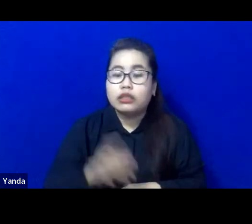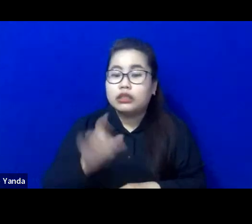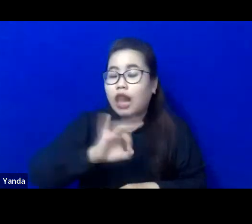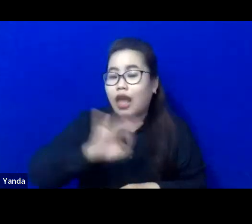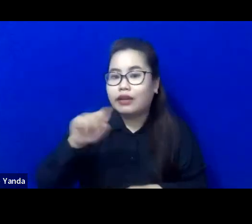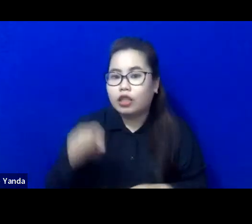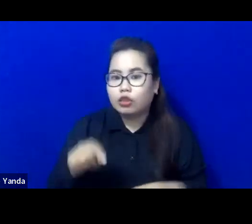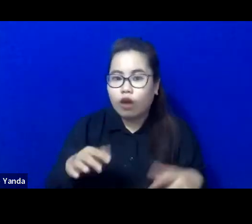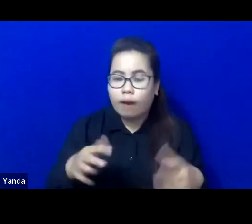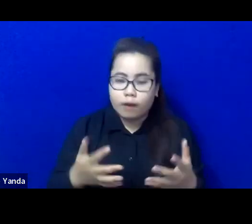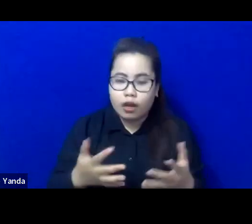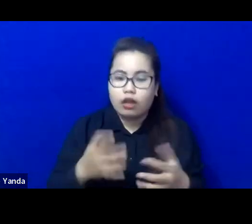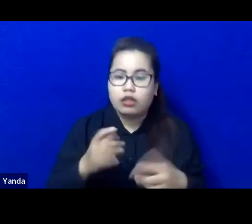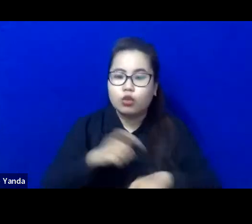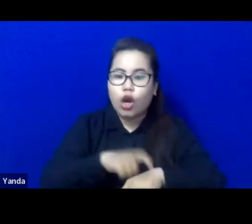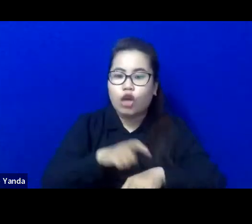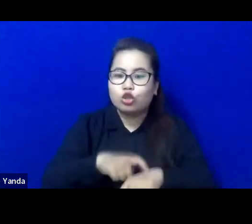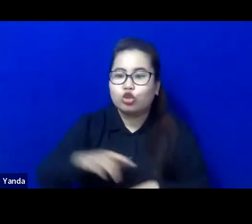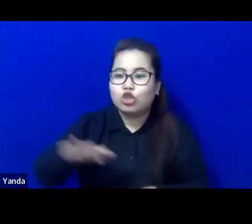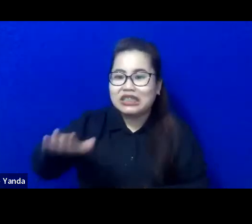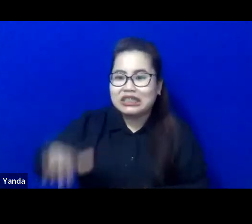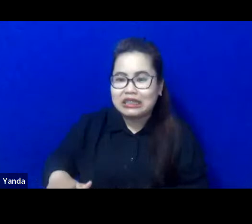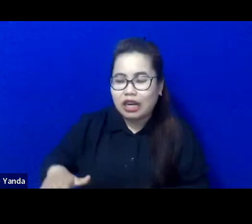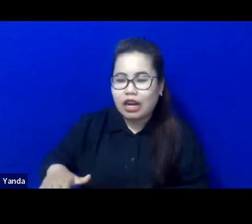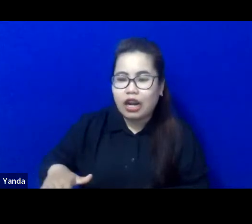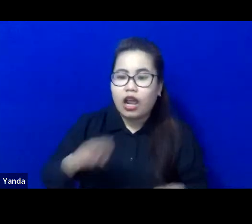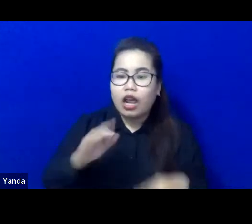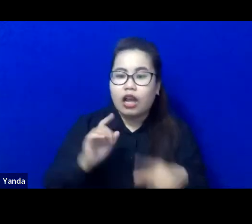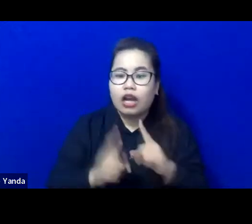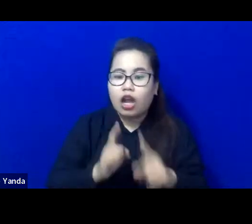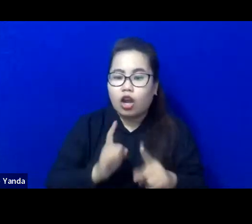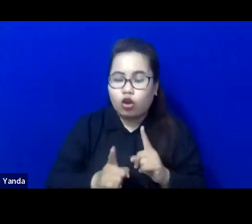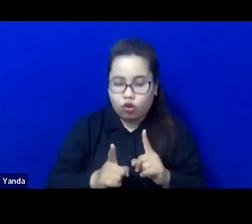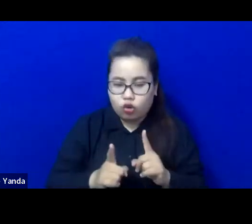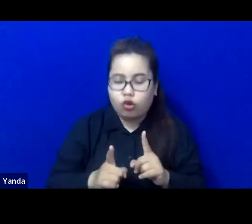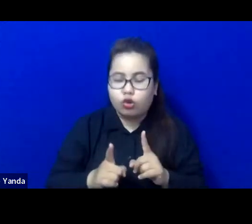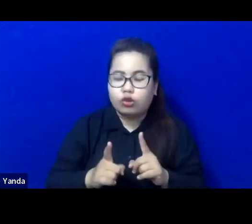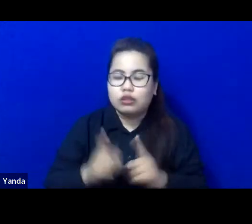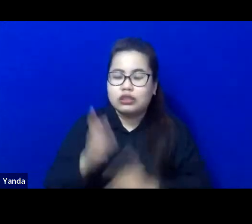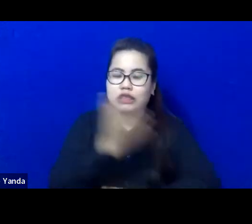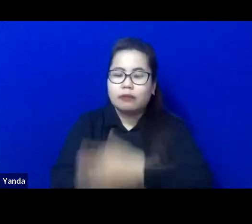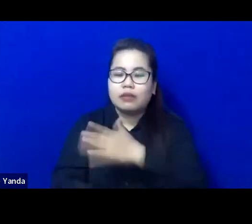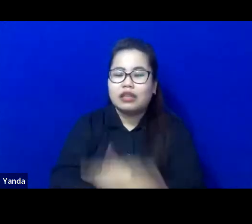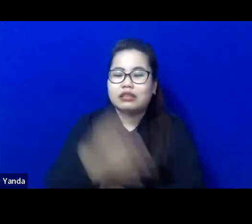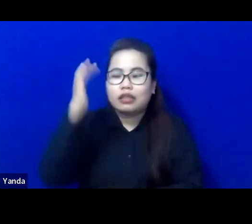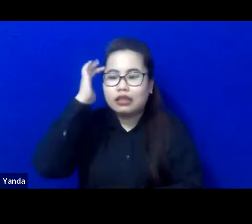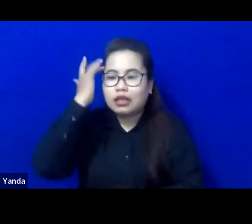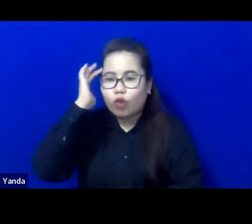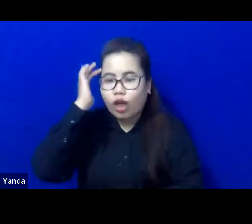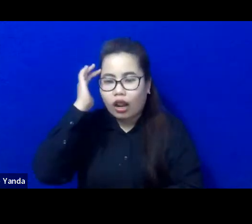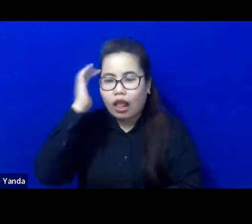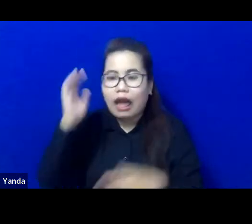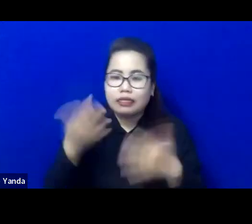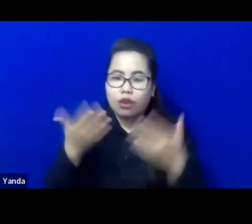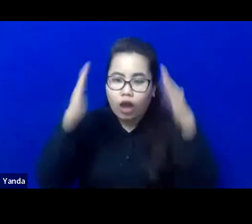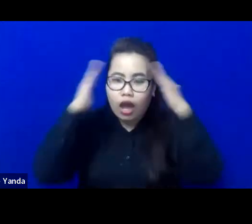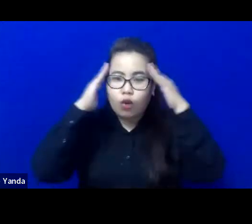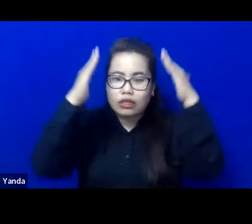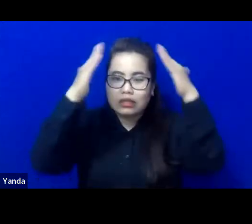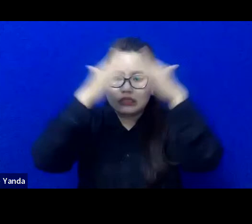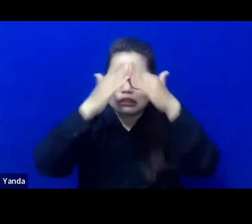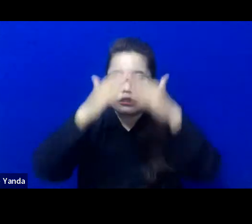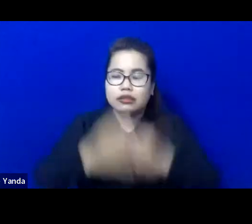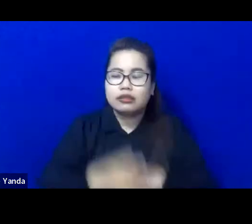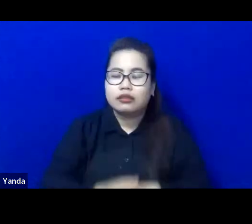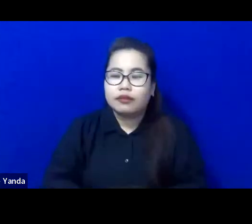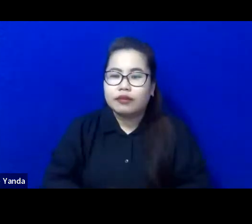also intellectual disability, working out how that works, because with intellectual disability, you do have mild, moderate, severe, or profound,